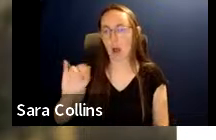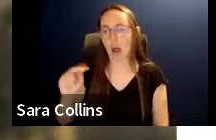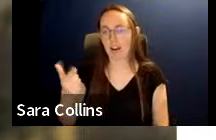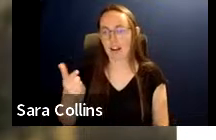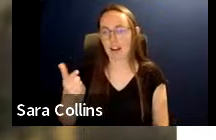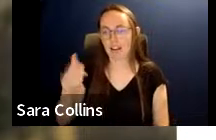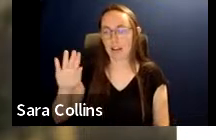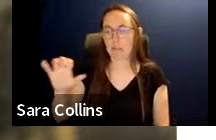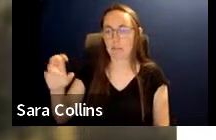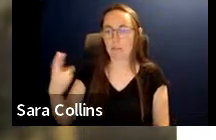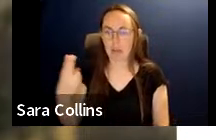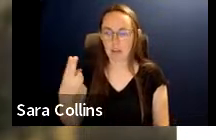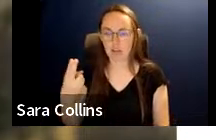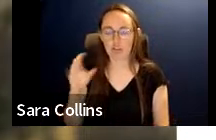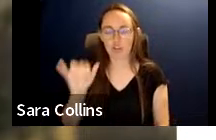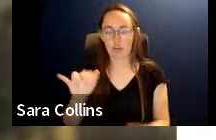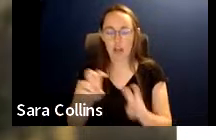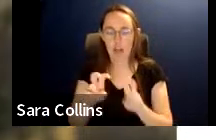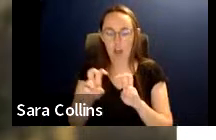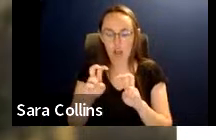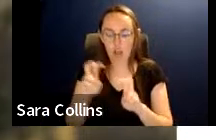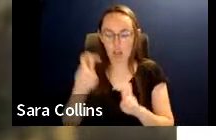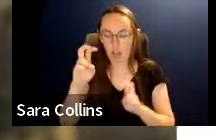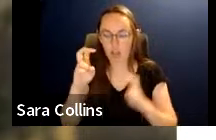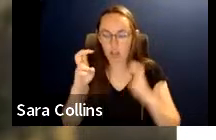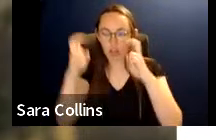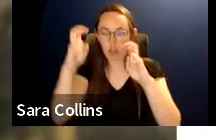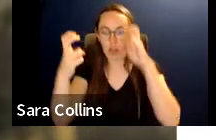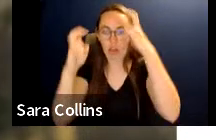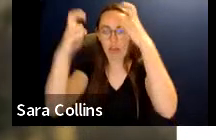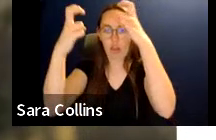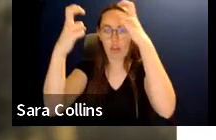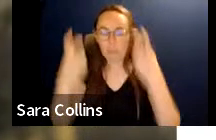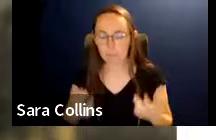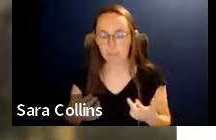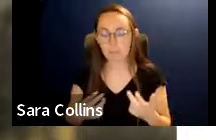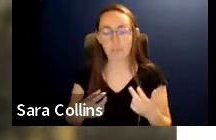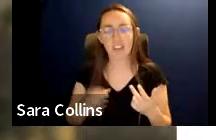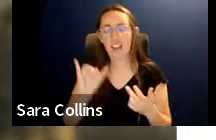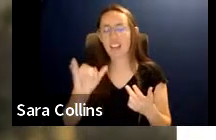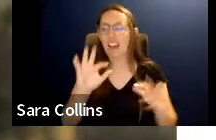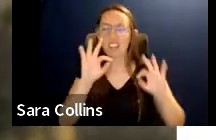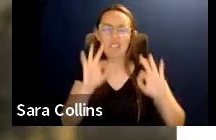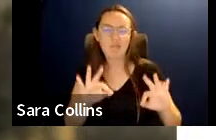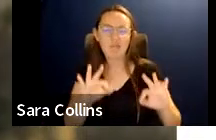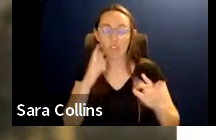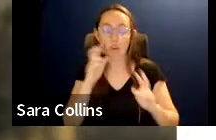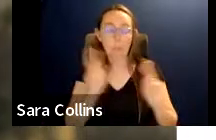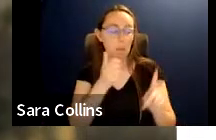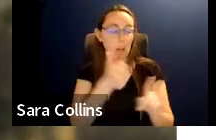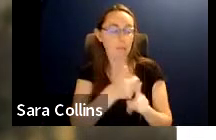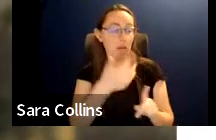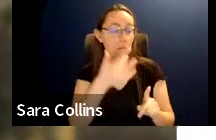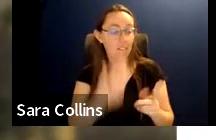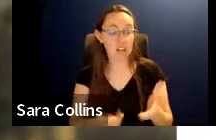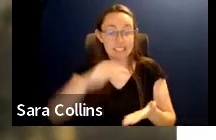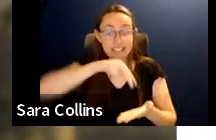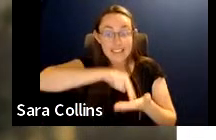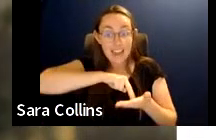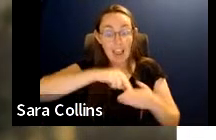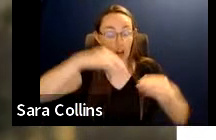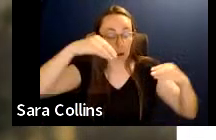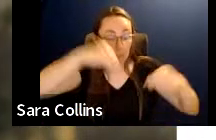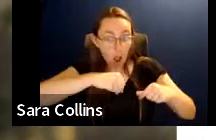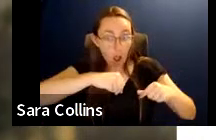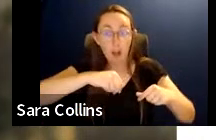And because of the slope, it's great for folks who prefer to stand and do potting. It also works for people who prefer to be seated.